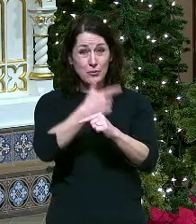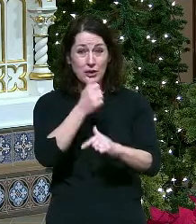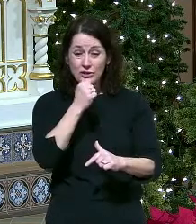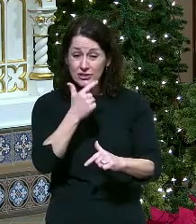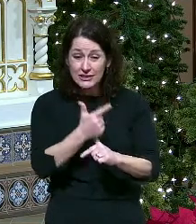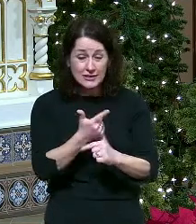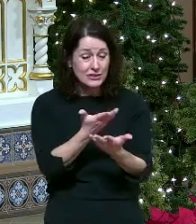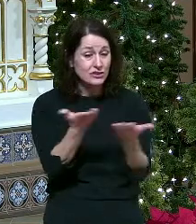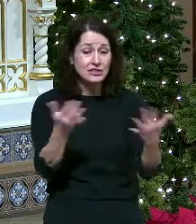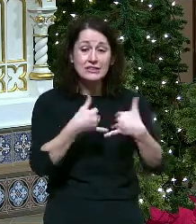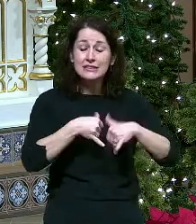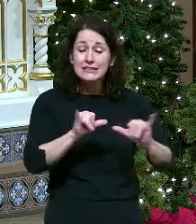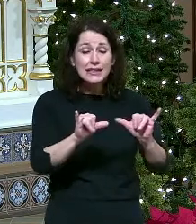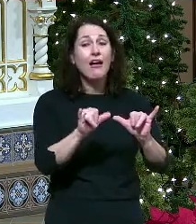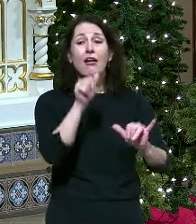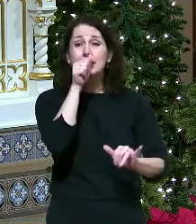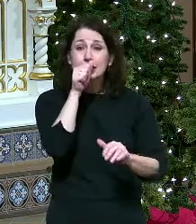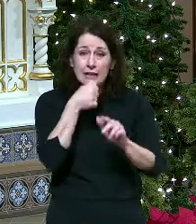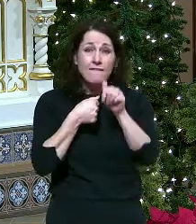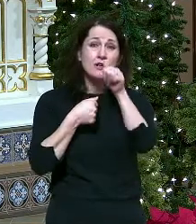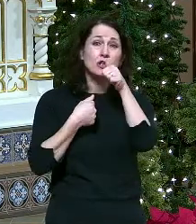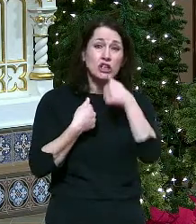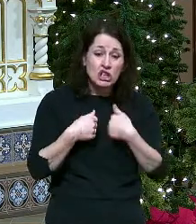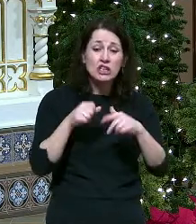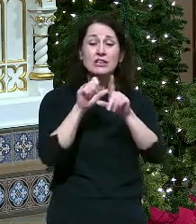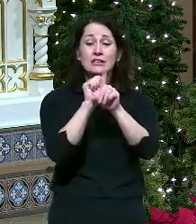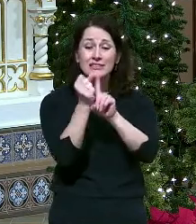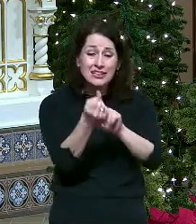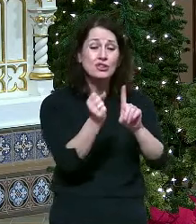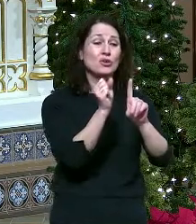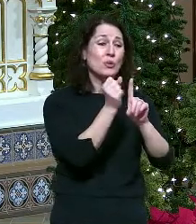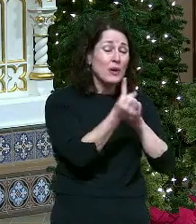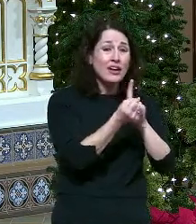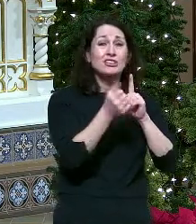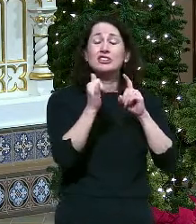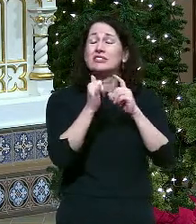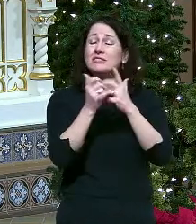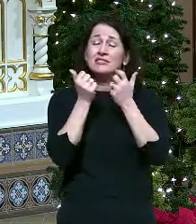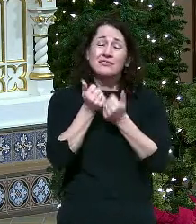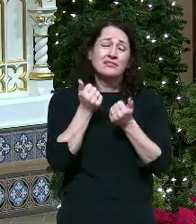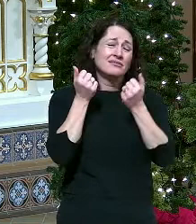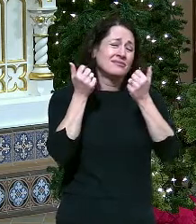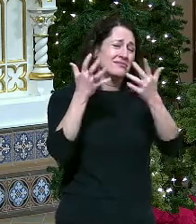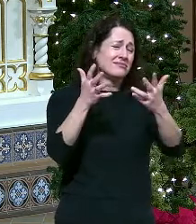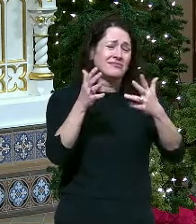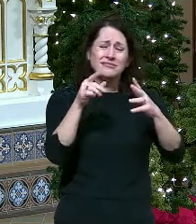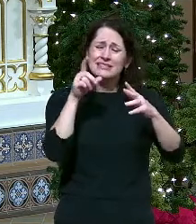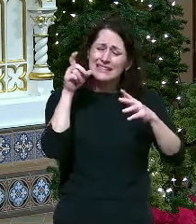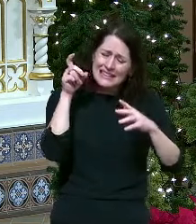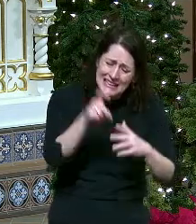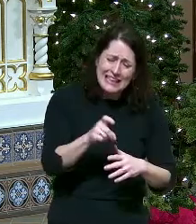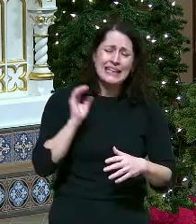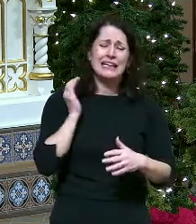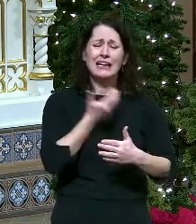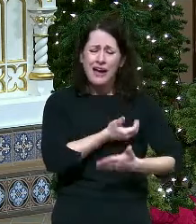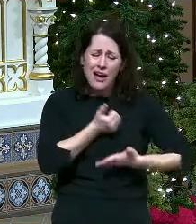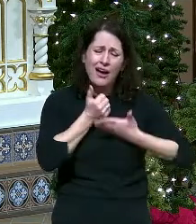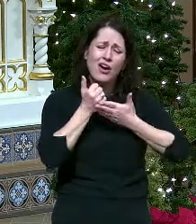sisters still endure situations that cry out for our attention.